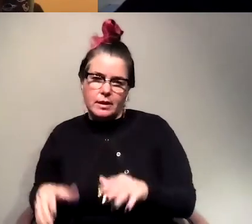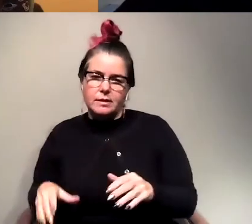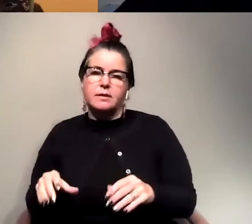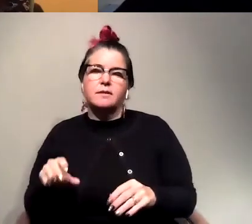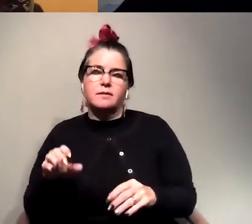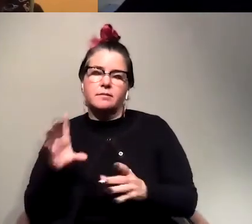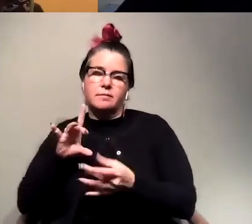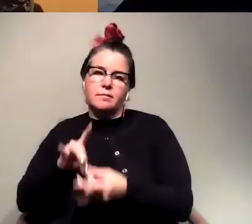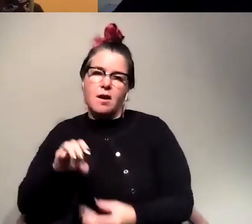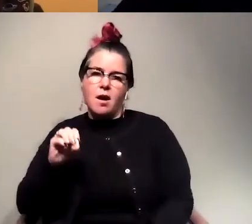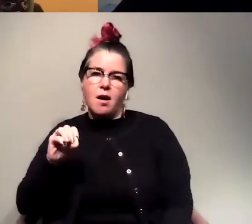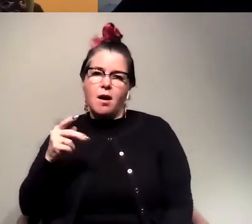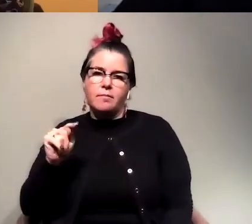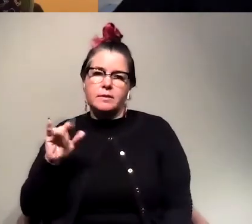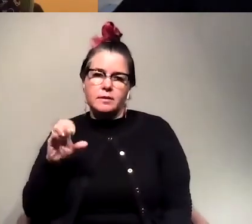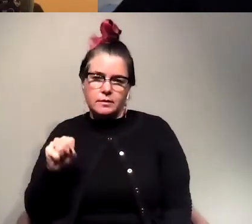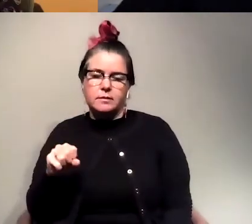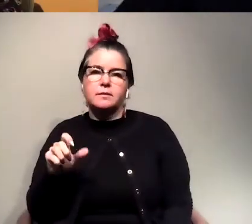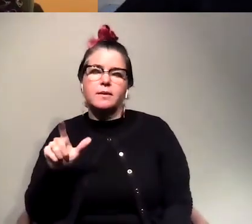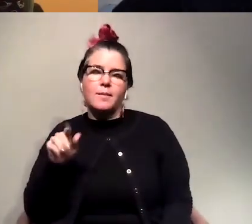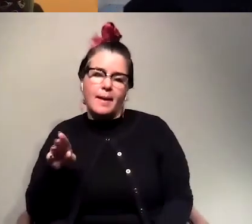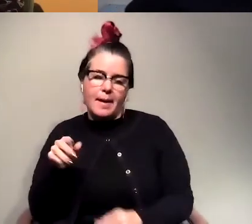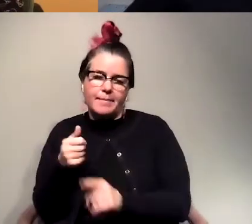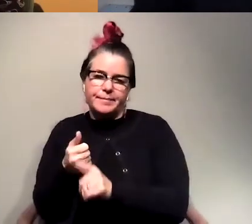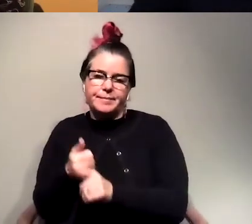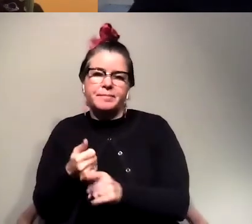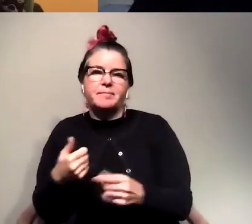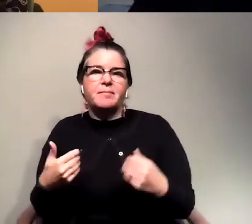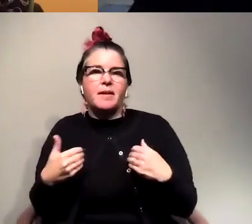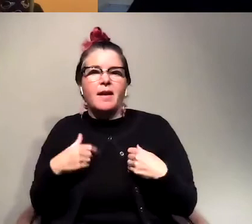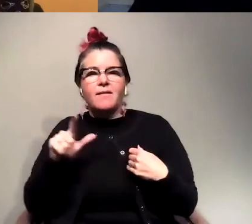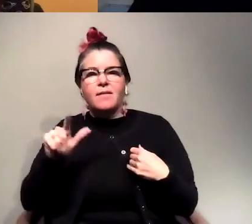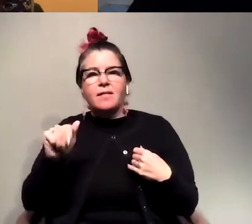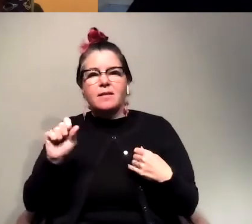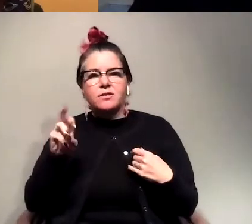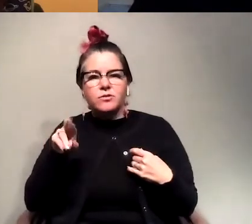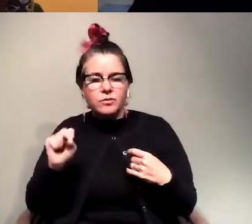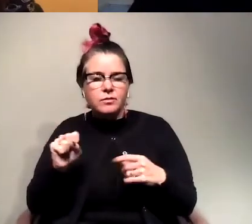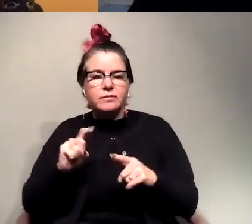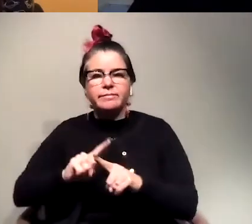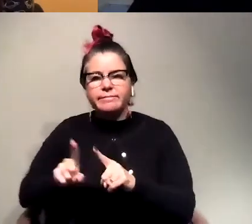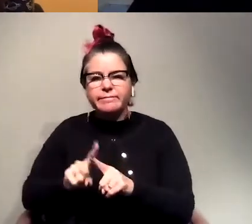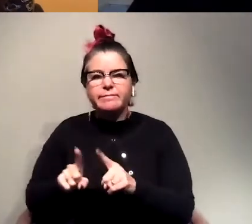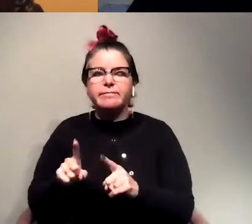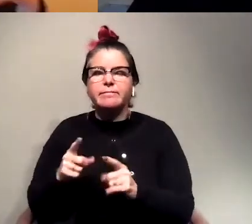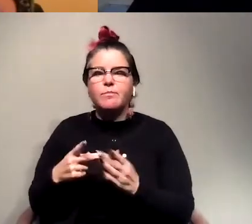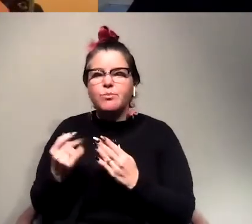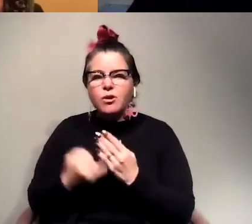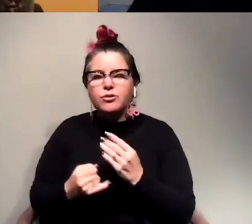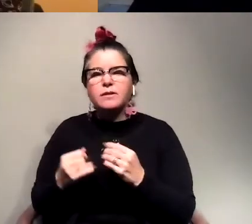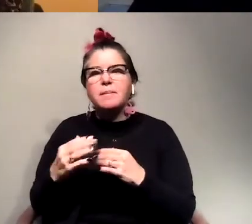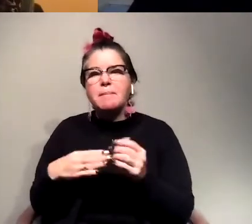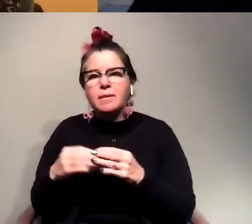optics. So I work in a lab that has like lasers in it, and we do projects building